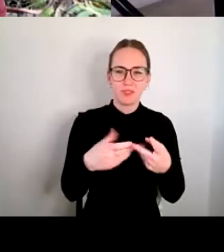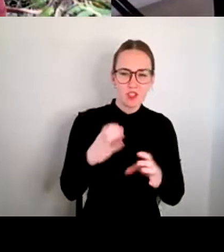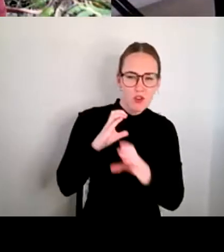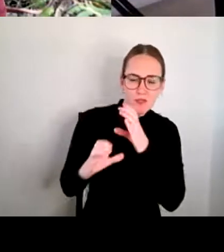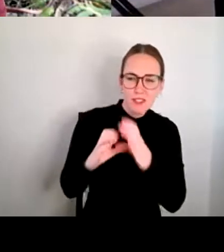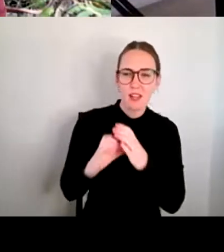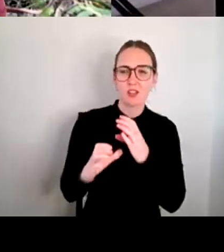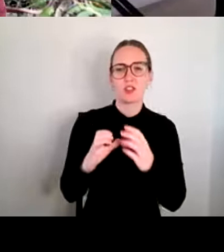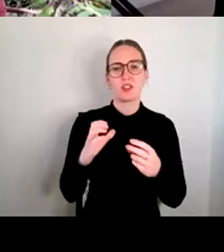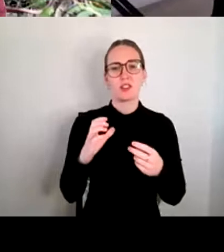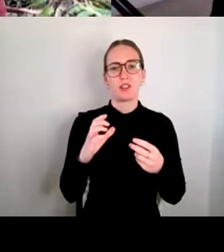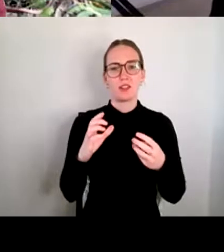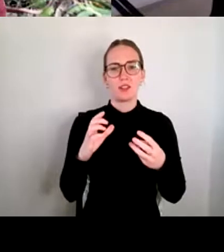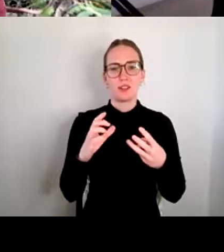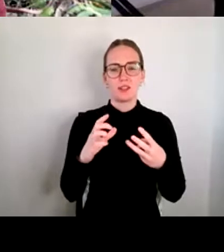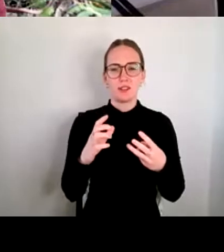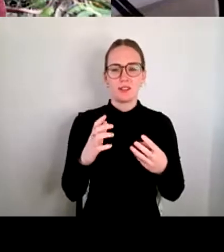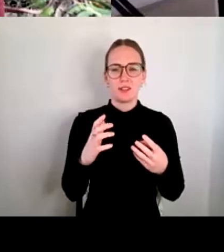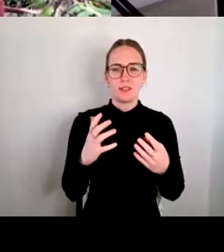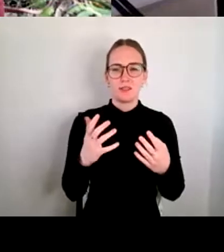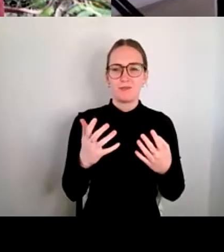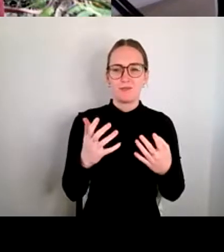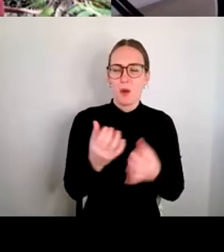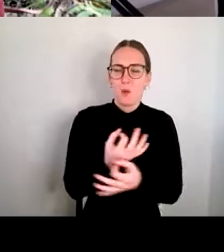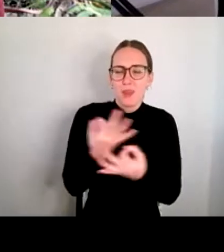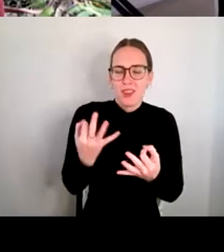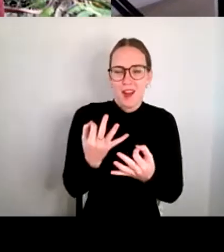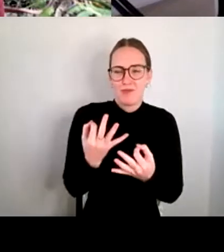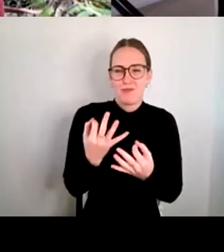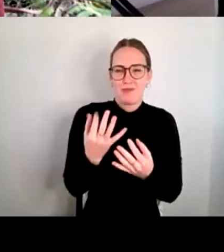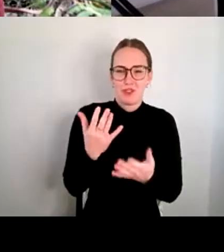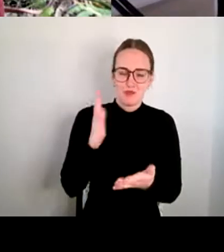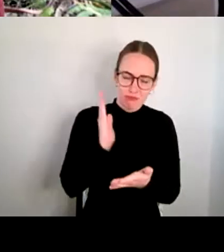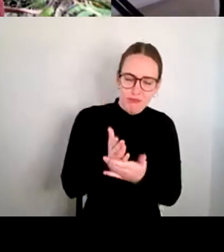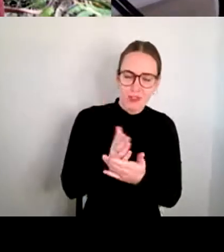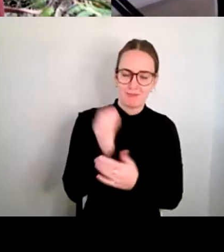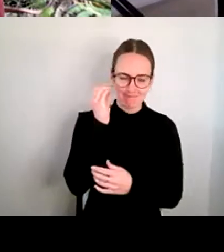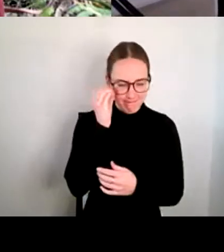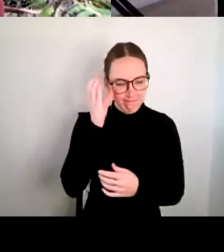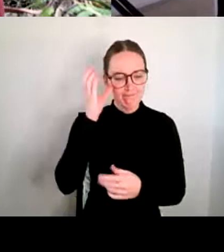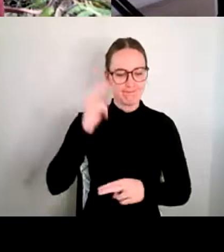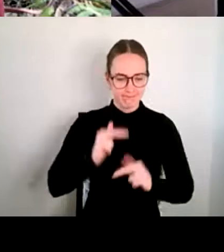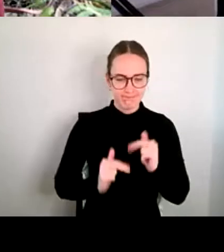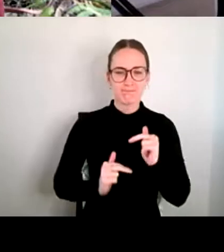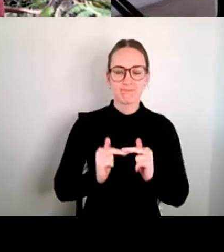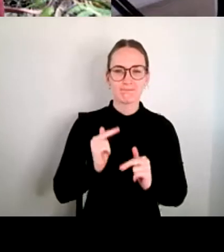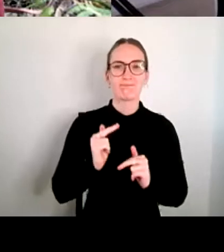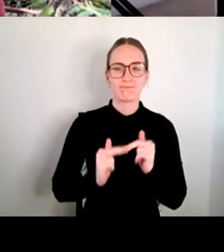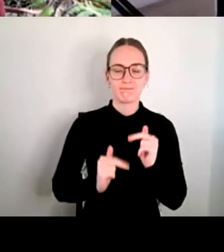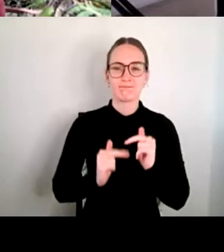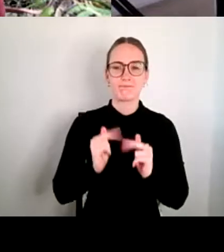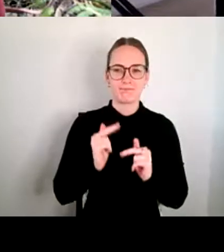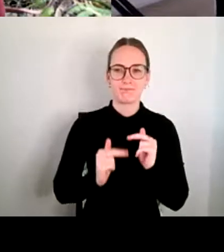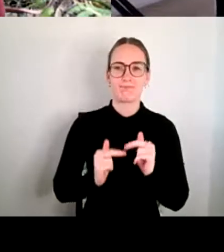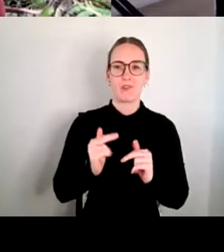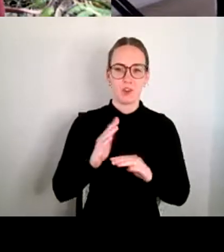conversation, and without that authentic knowledge, built up through that